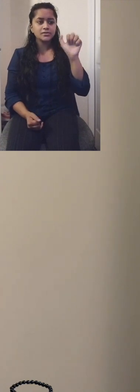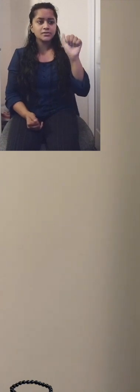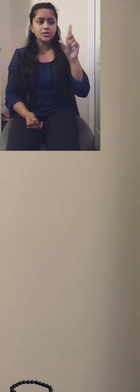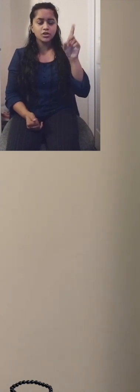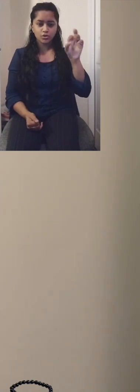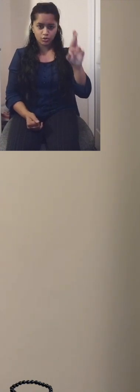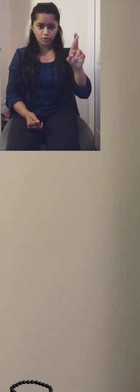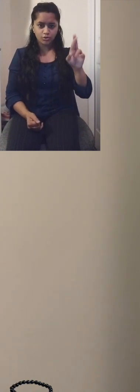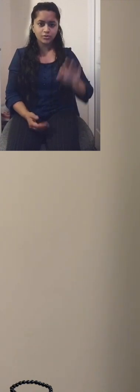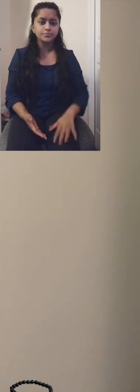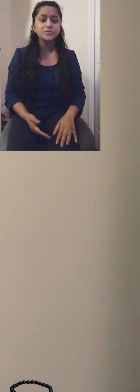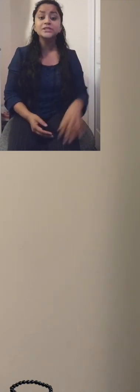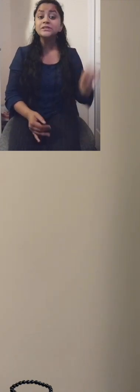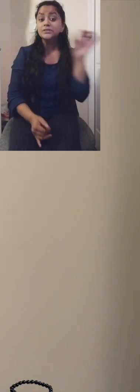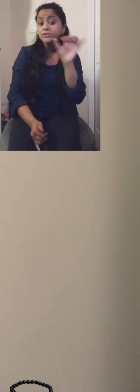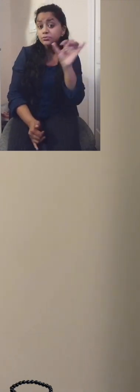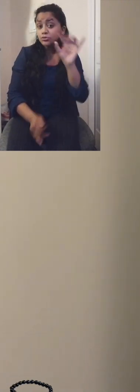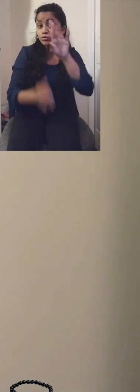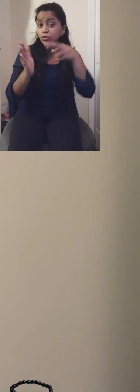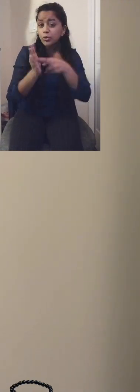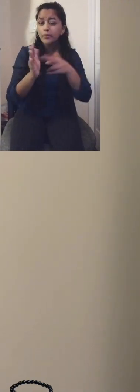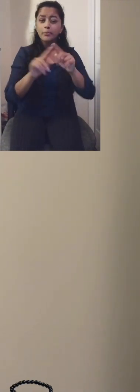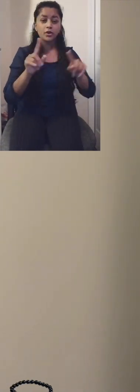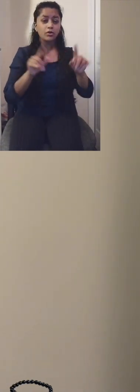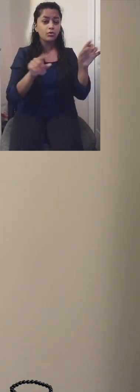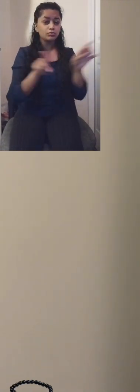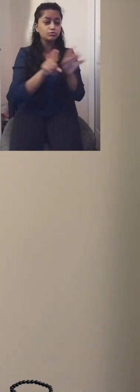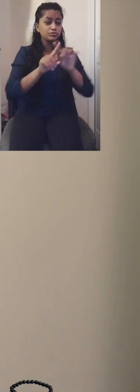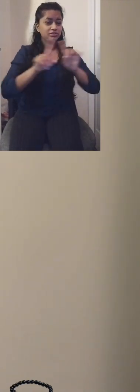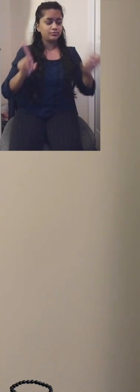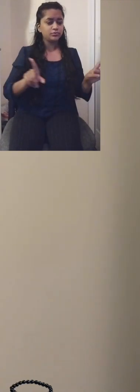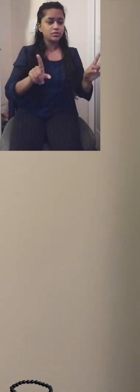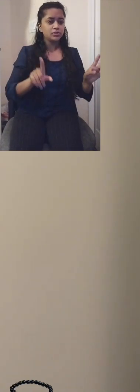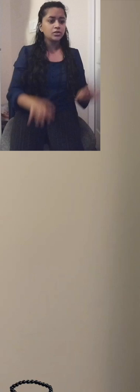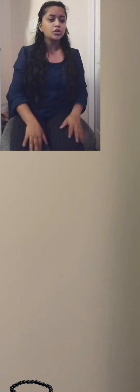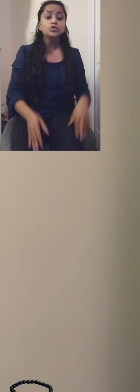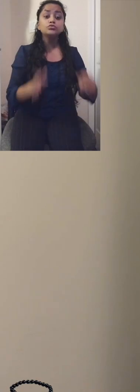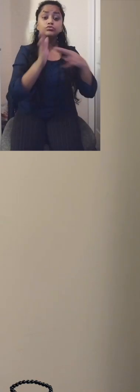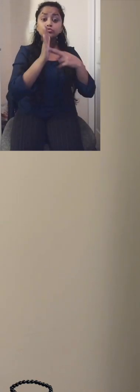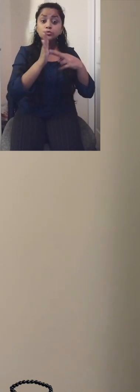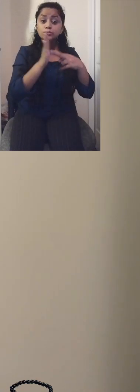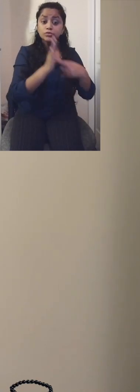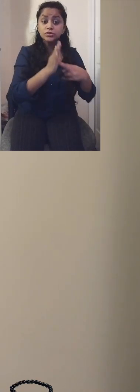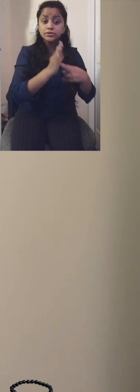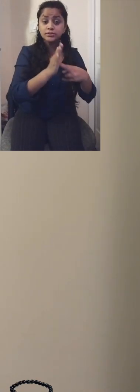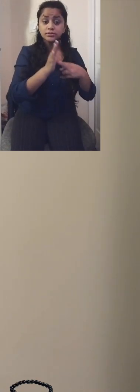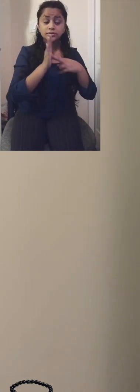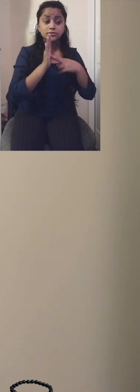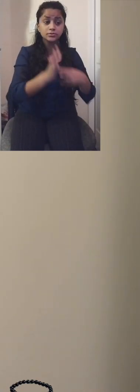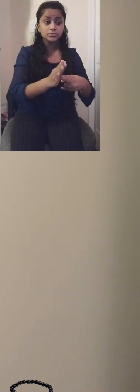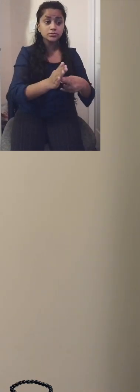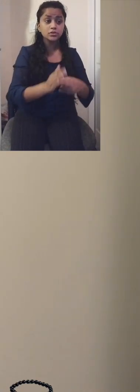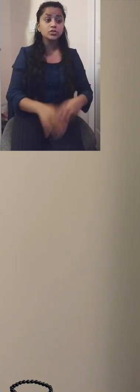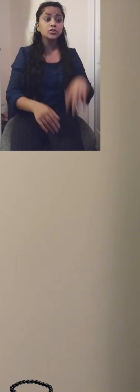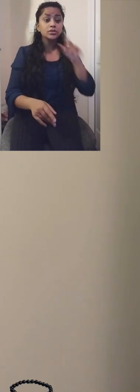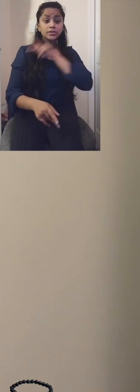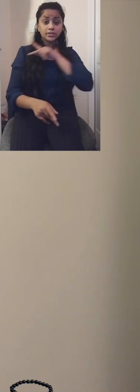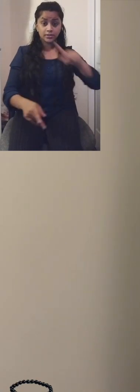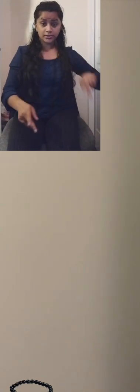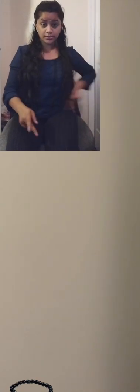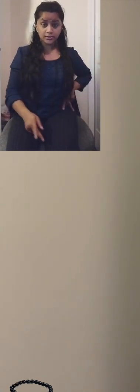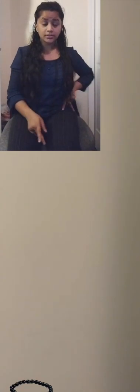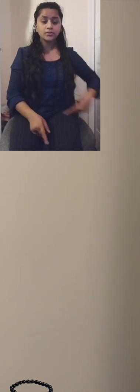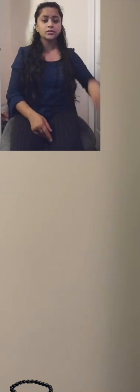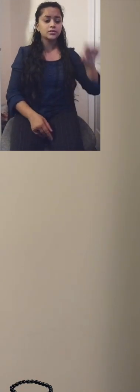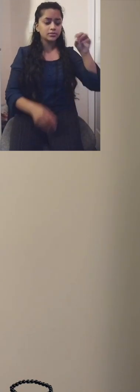it has a different feel to it, because really you are the representative of the